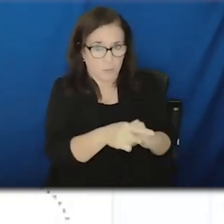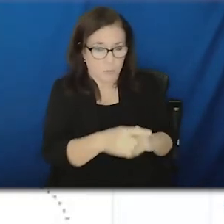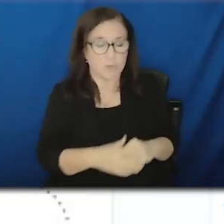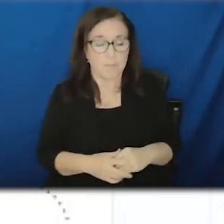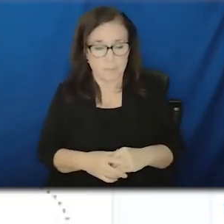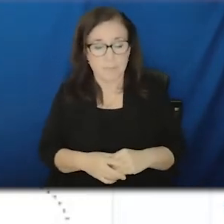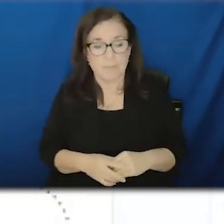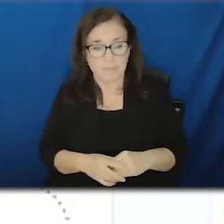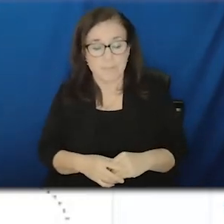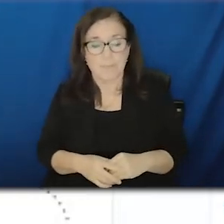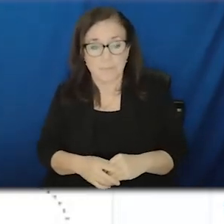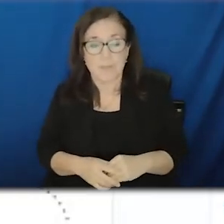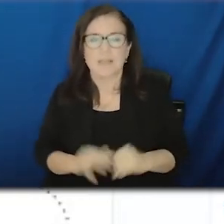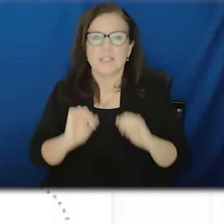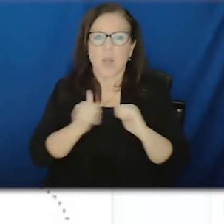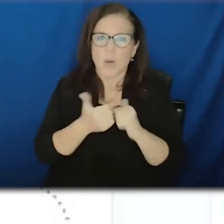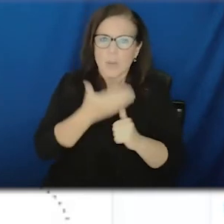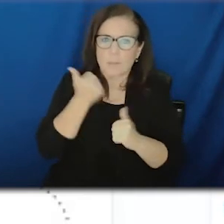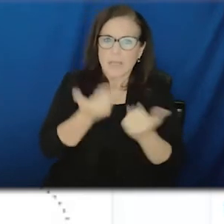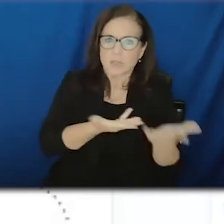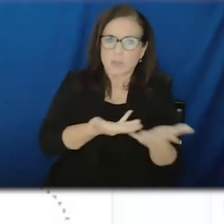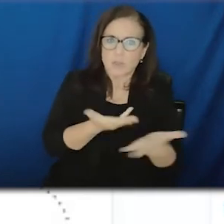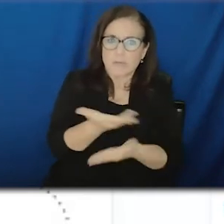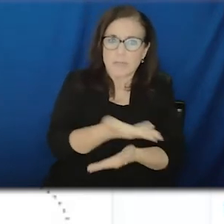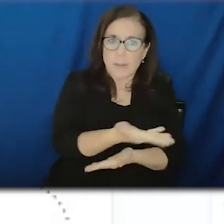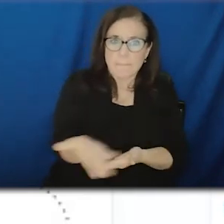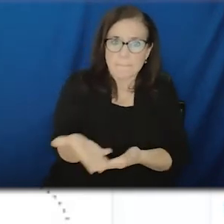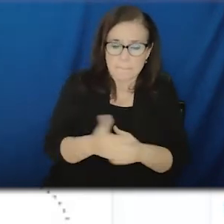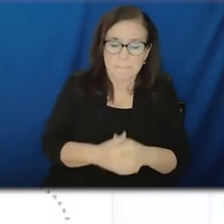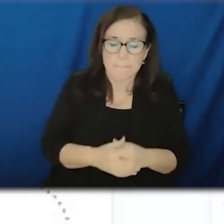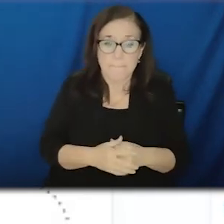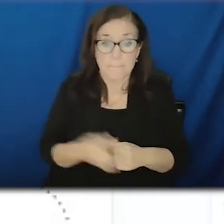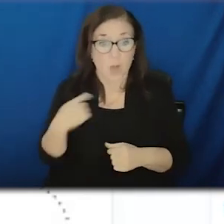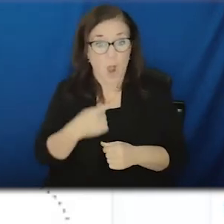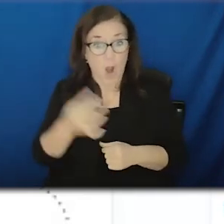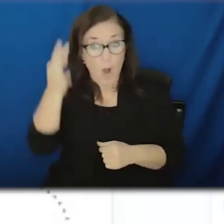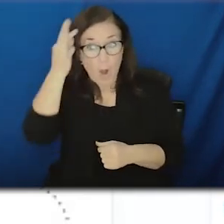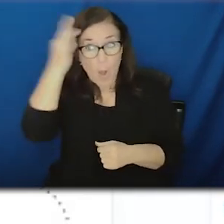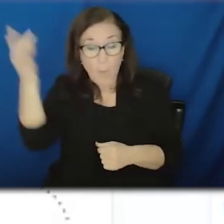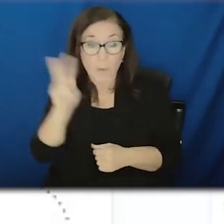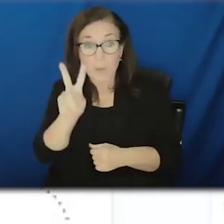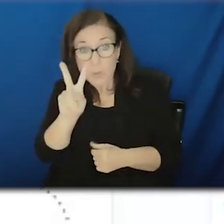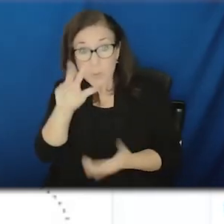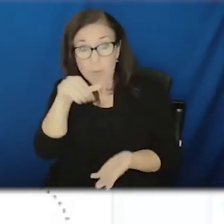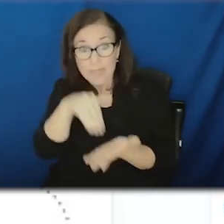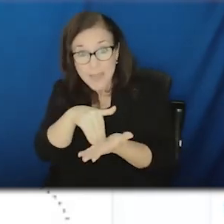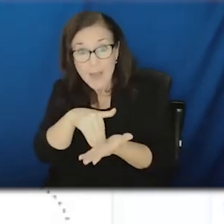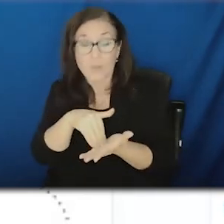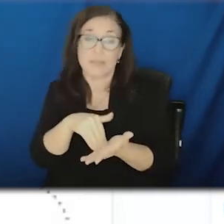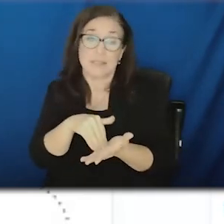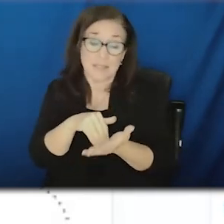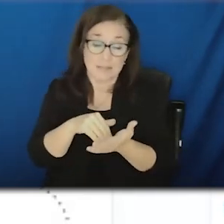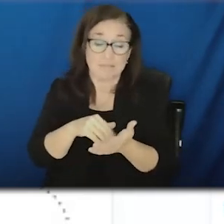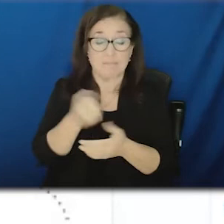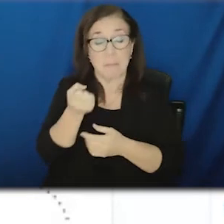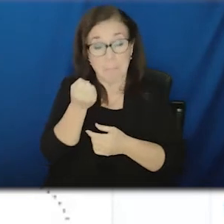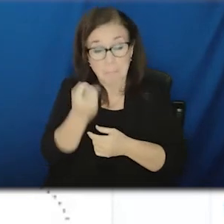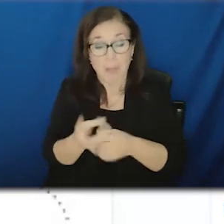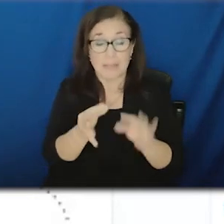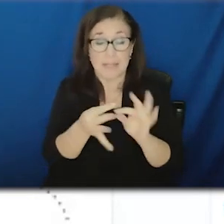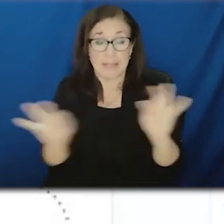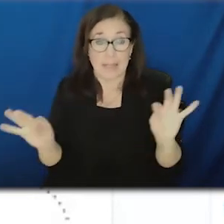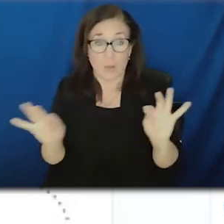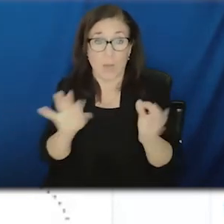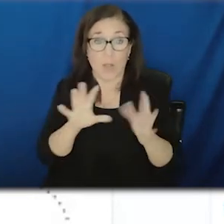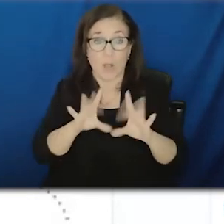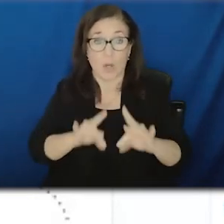serve our emergent multilingual learners? Our almost 2,000 emergent multilingual learners,